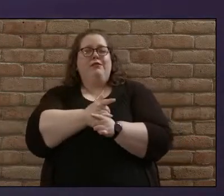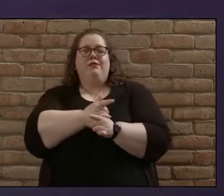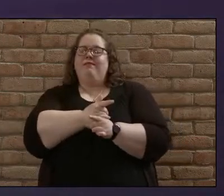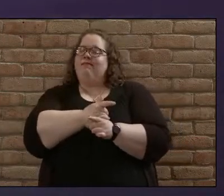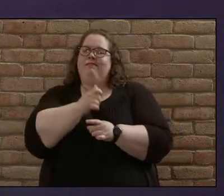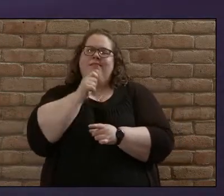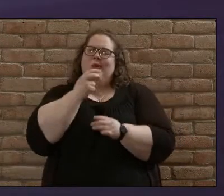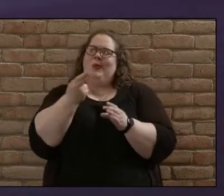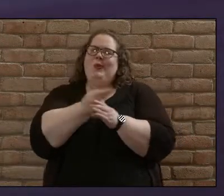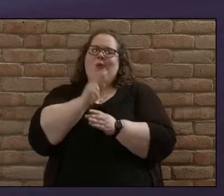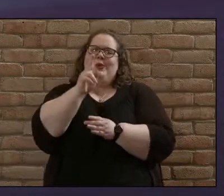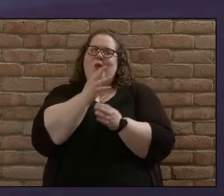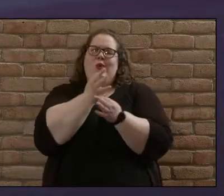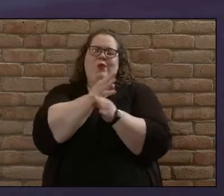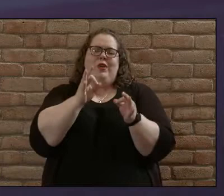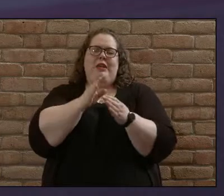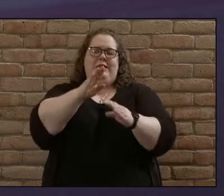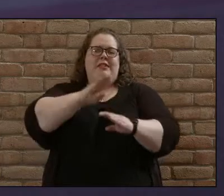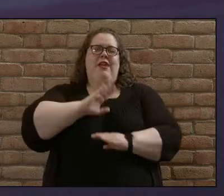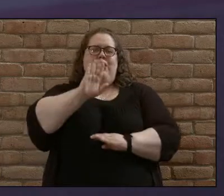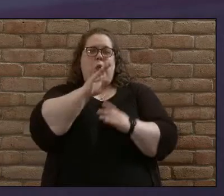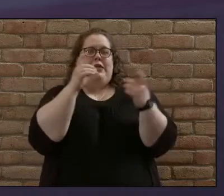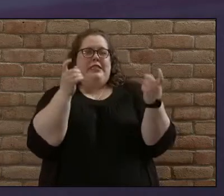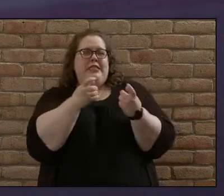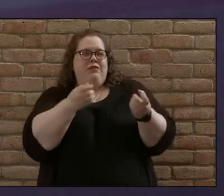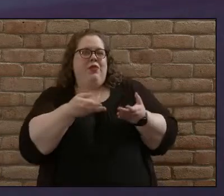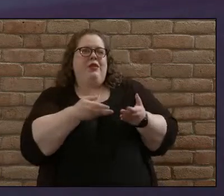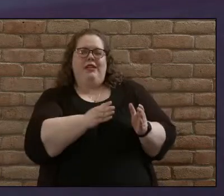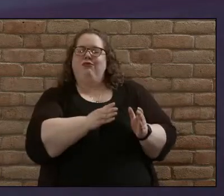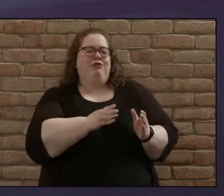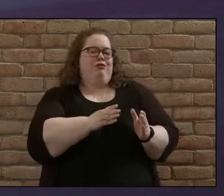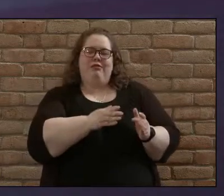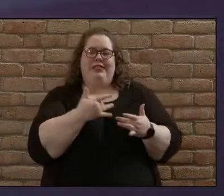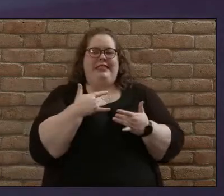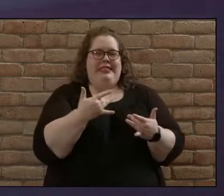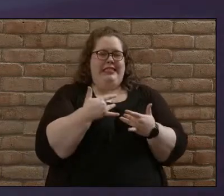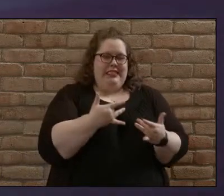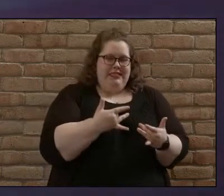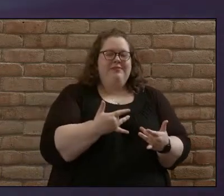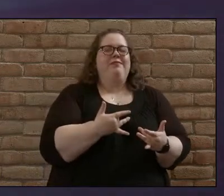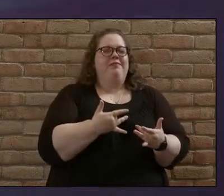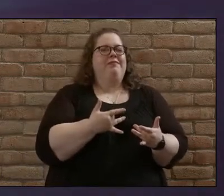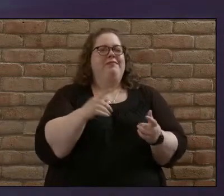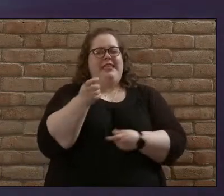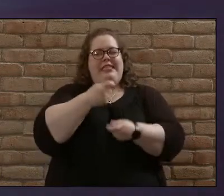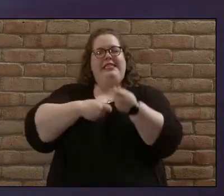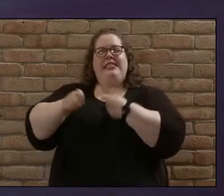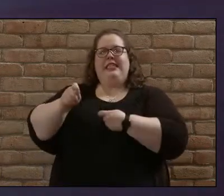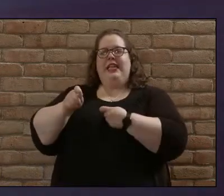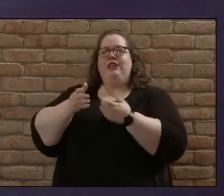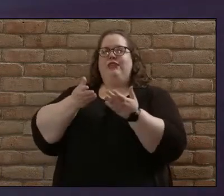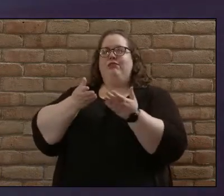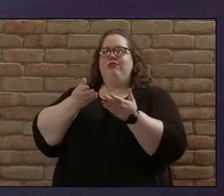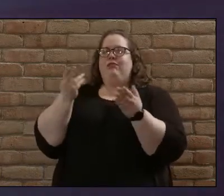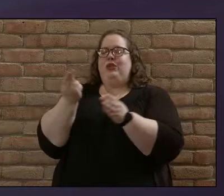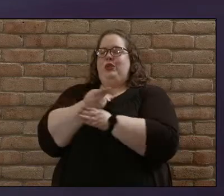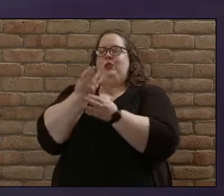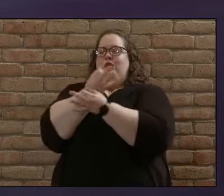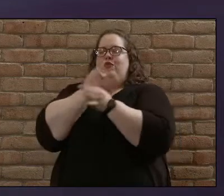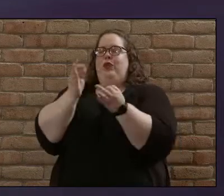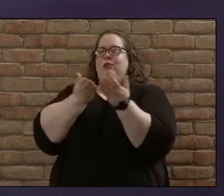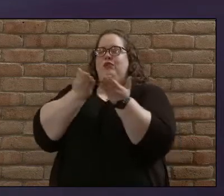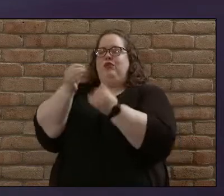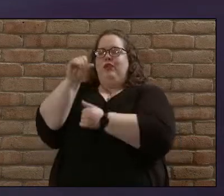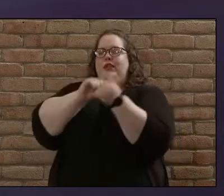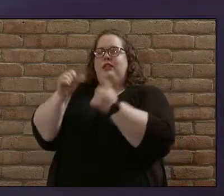freedom to satisfy your sinful nature. Instead, use your freedom to serve one another in love. For the whole law can be